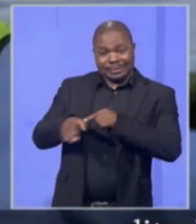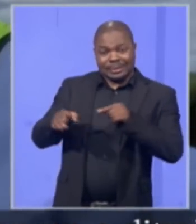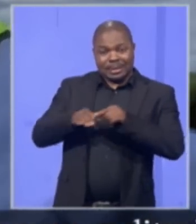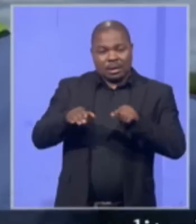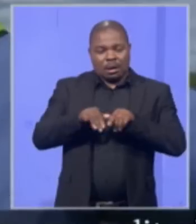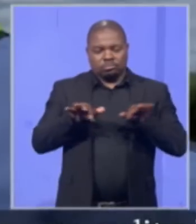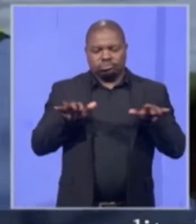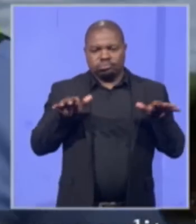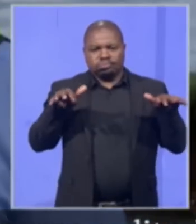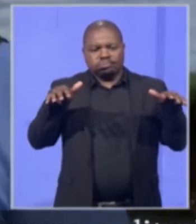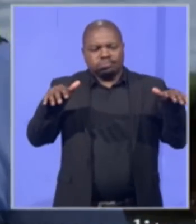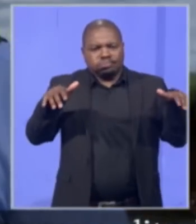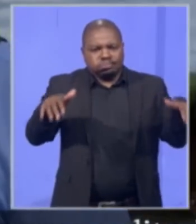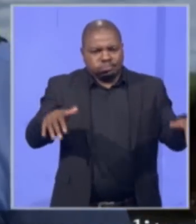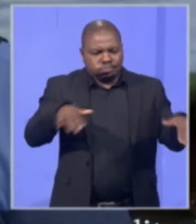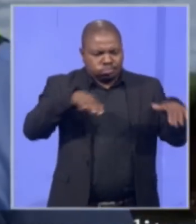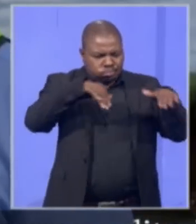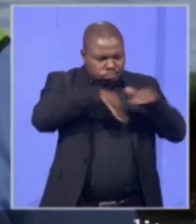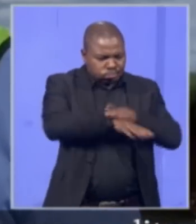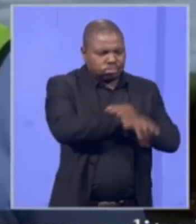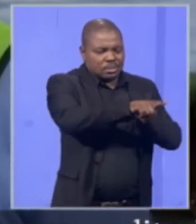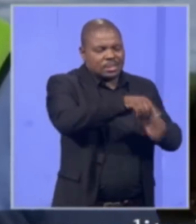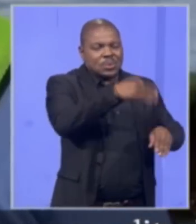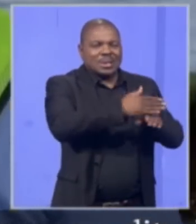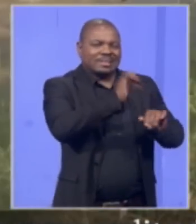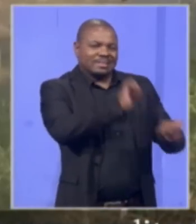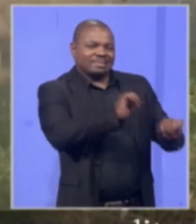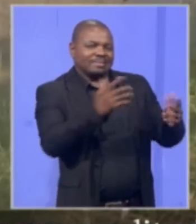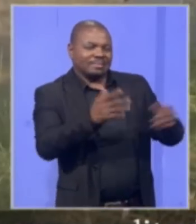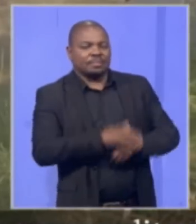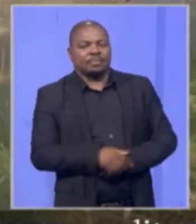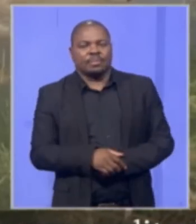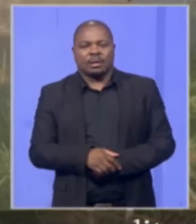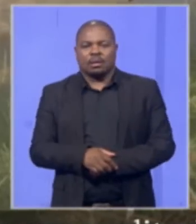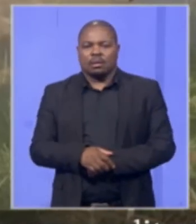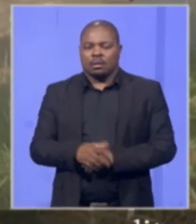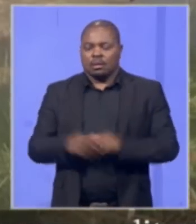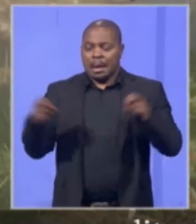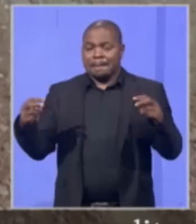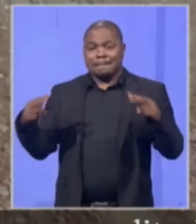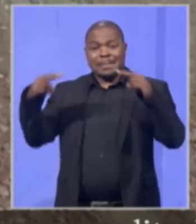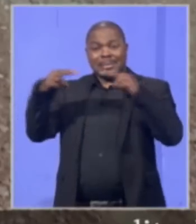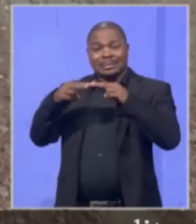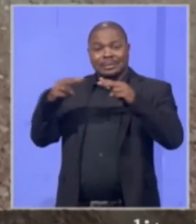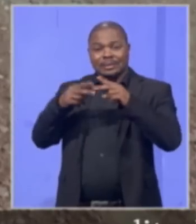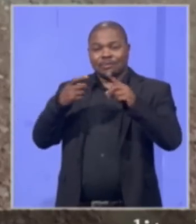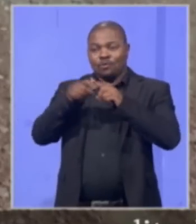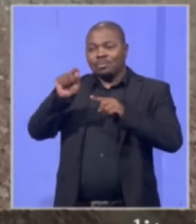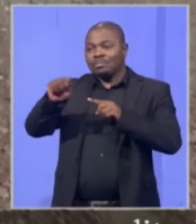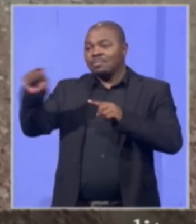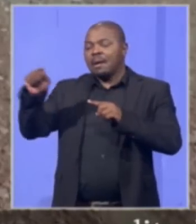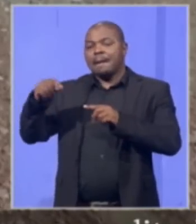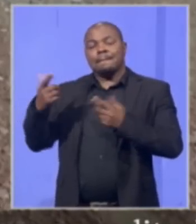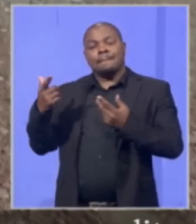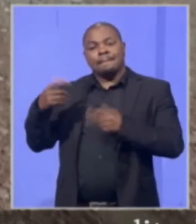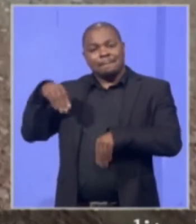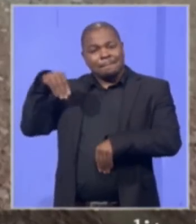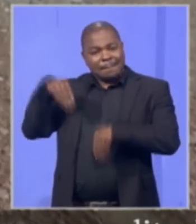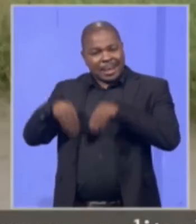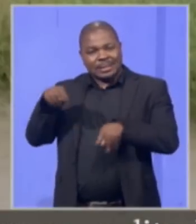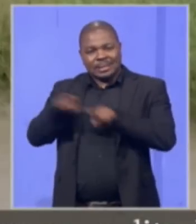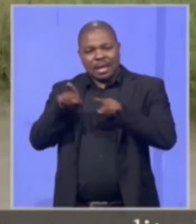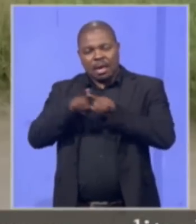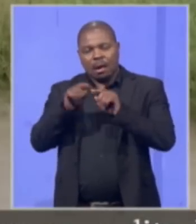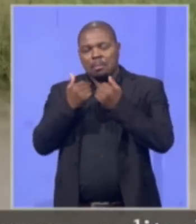pushed up on the banks and found access into their operations as well. Maborogo go ralala mafelo a di mine a ole le